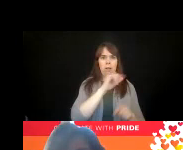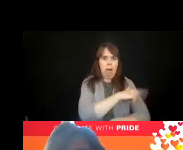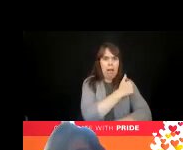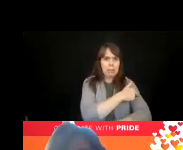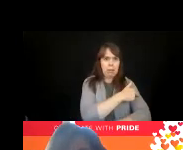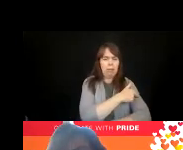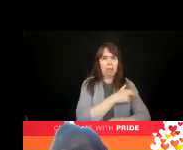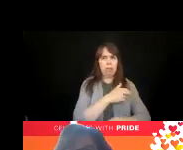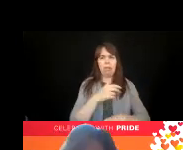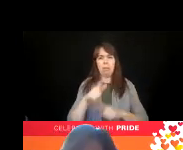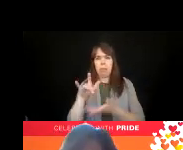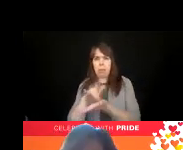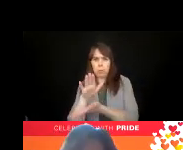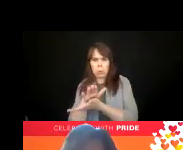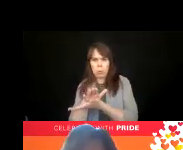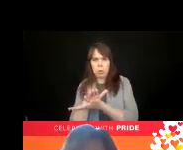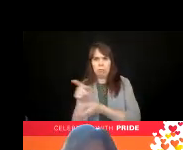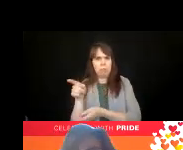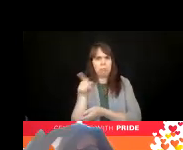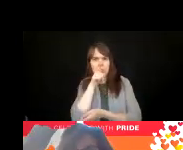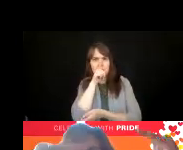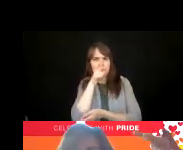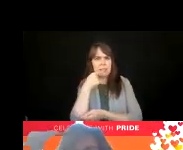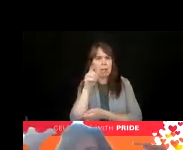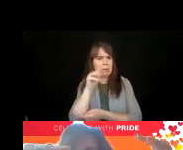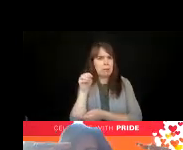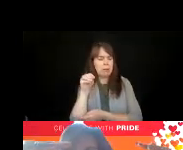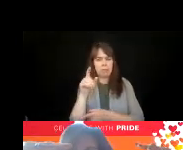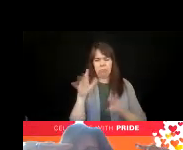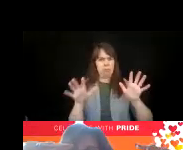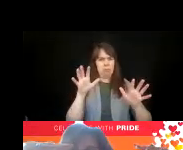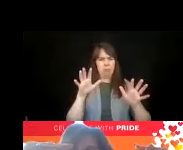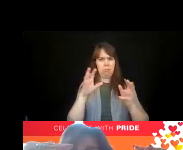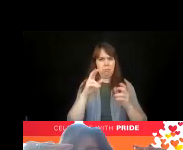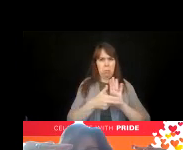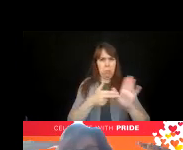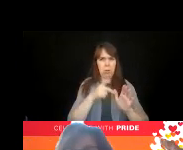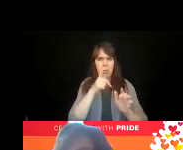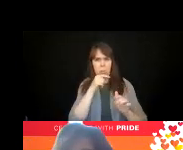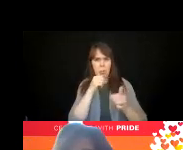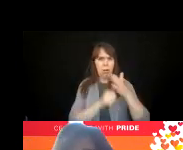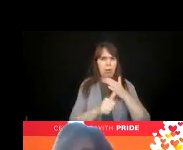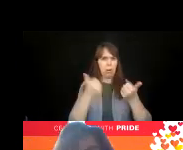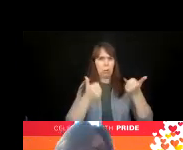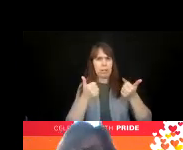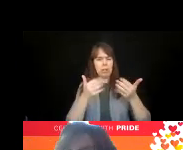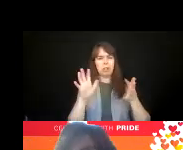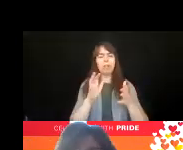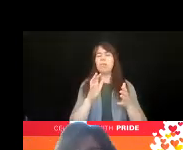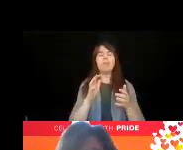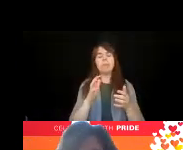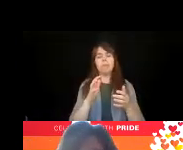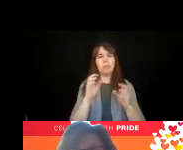medical school logo, there was no Michigan Medicine. So when you looked at the brand architecture, there